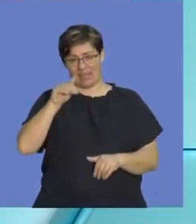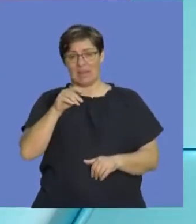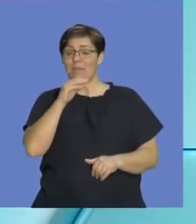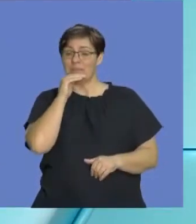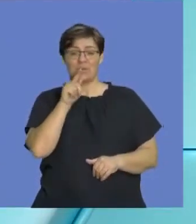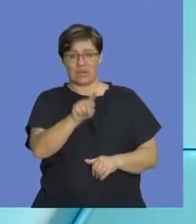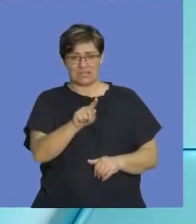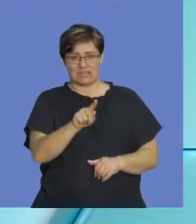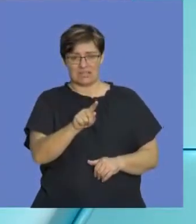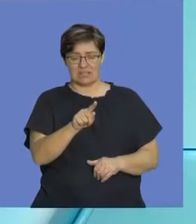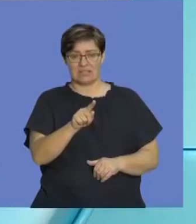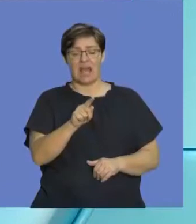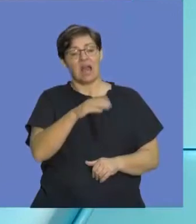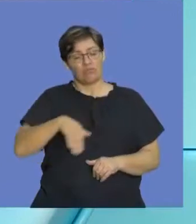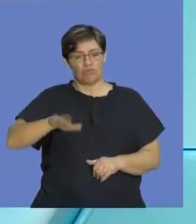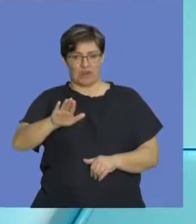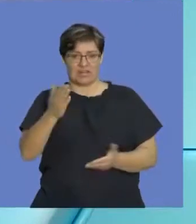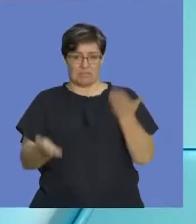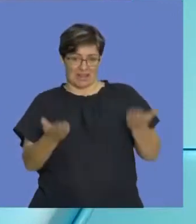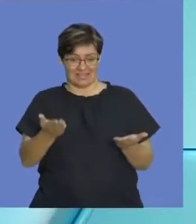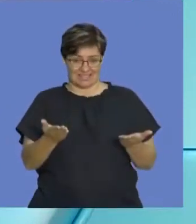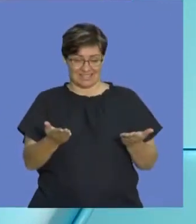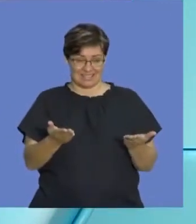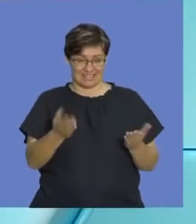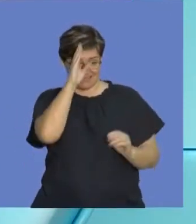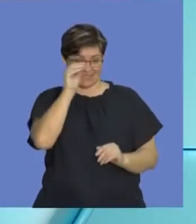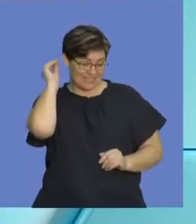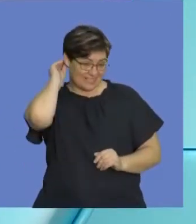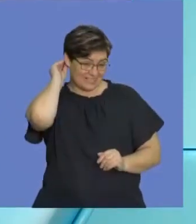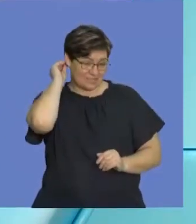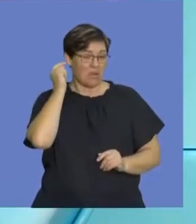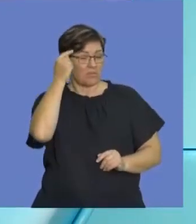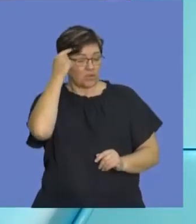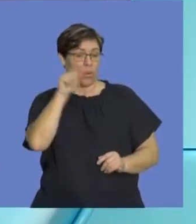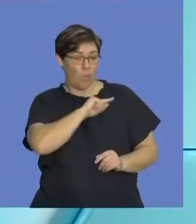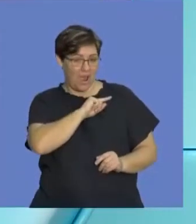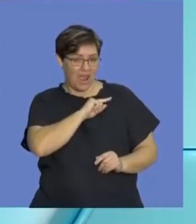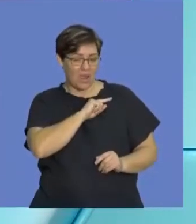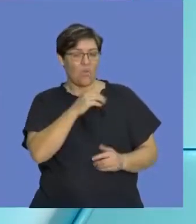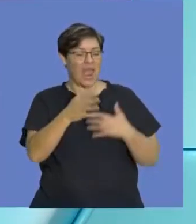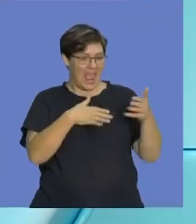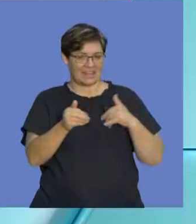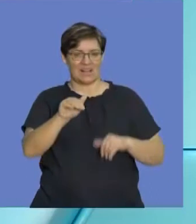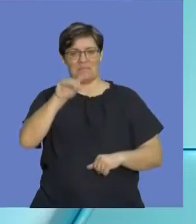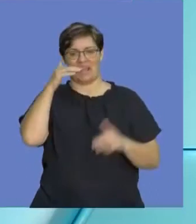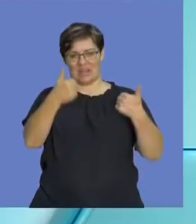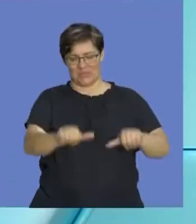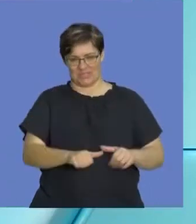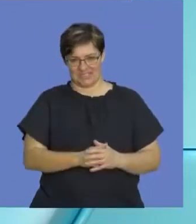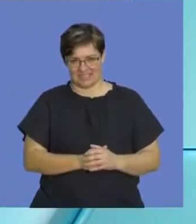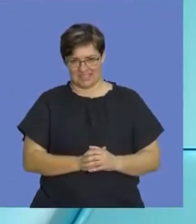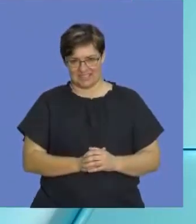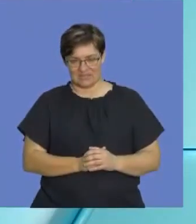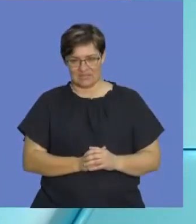bank account has a credit balance. Keep that in mind. I just thought about it because we're dealing with the bank account. So always